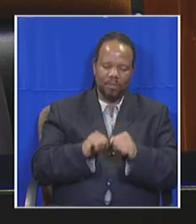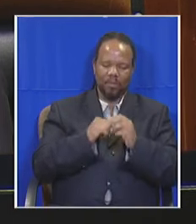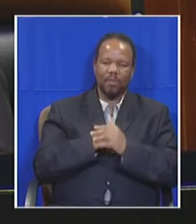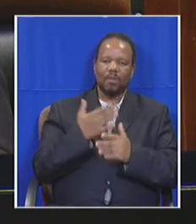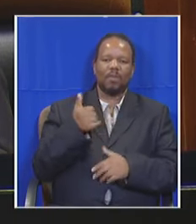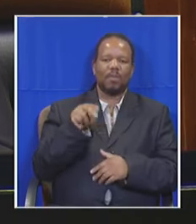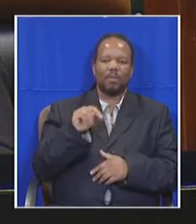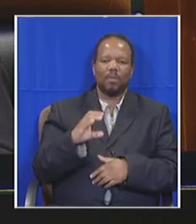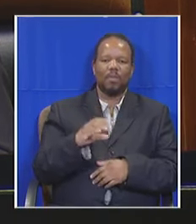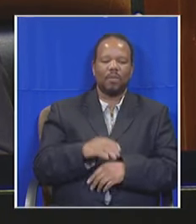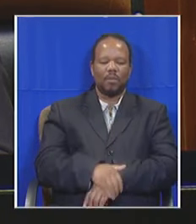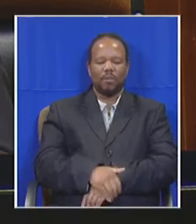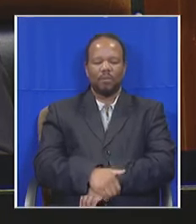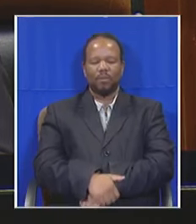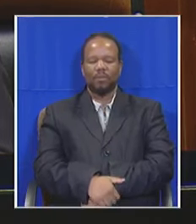ANC.